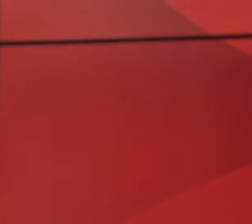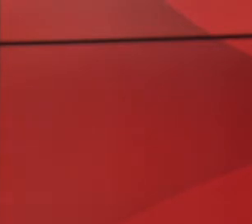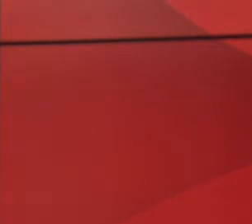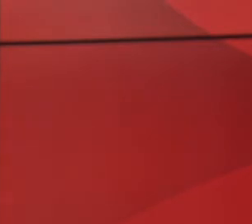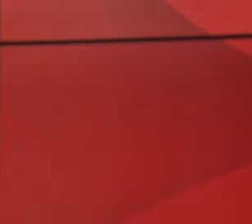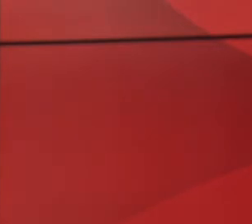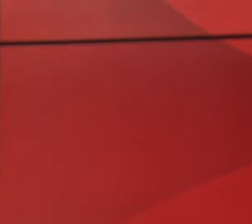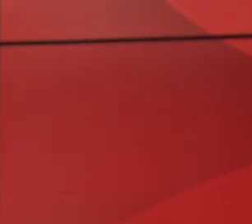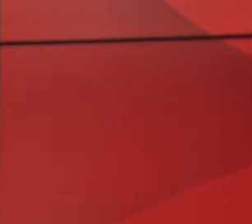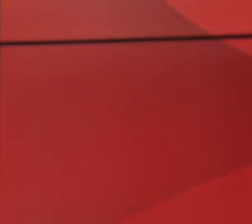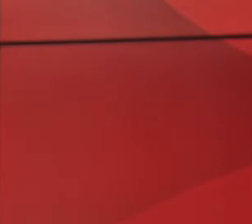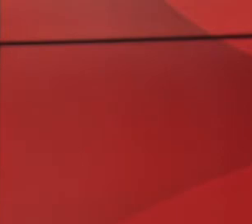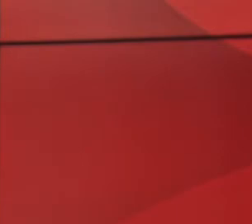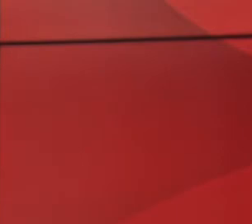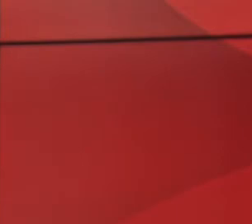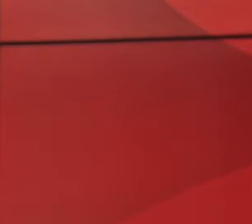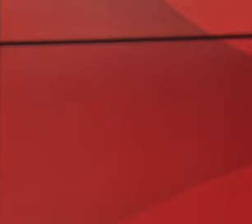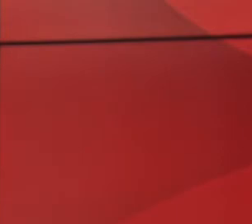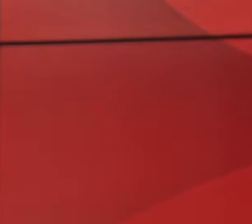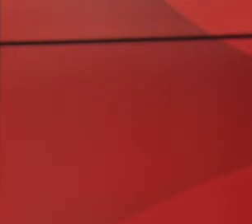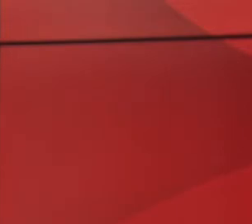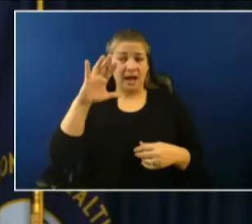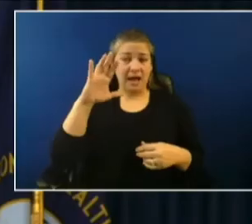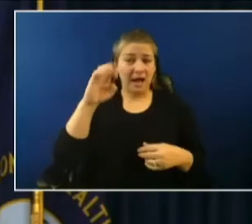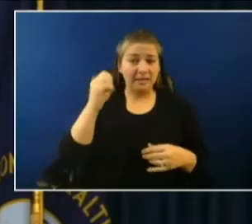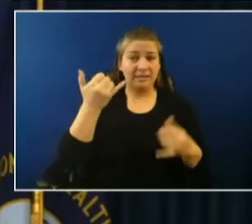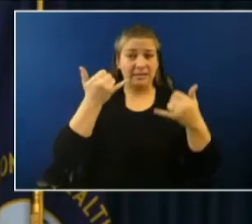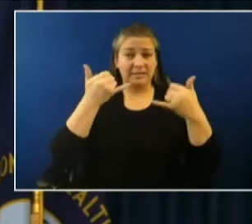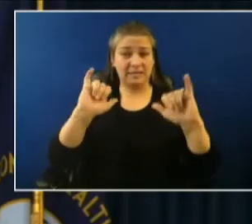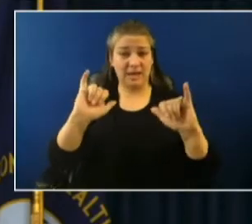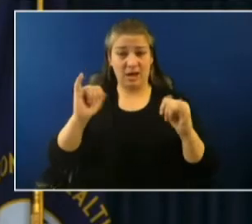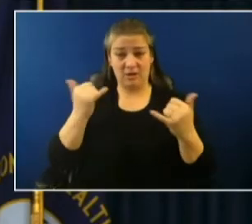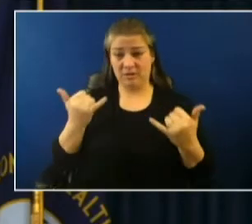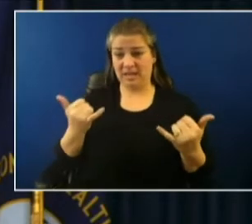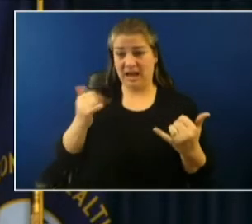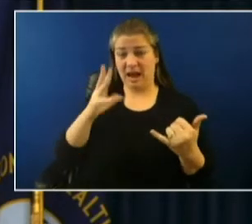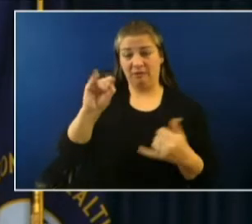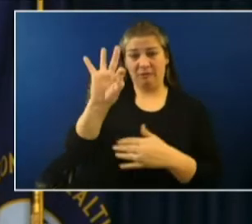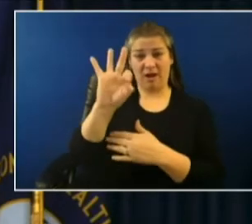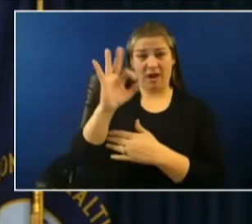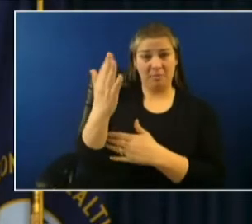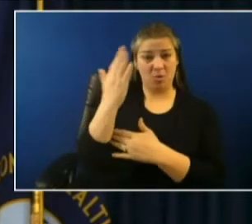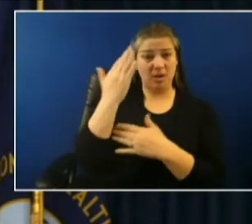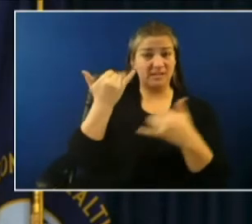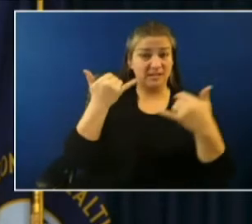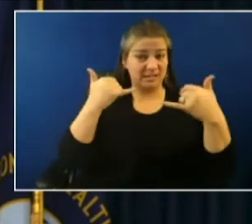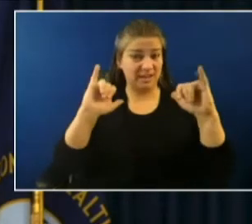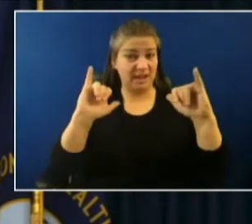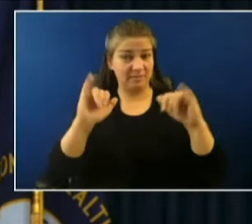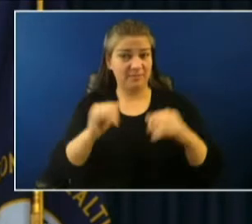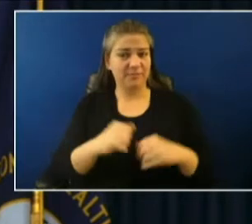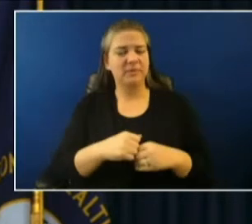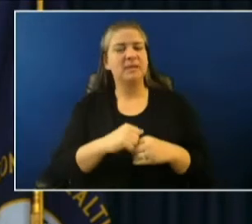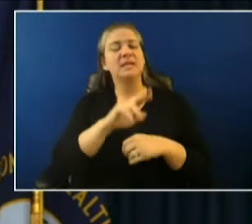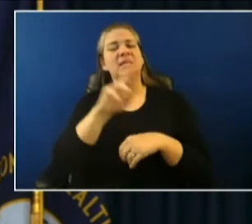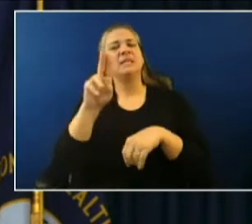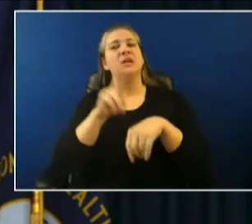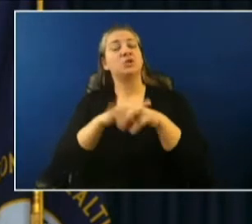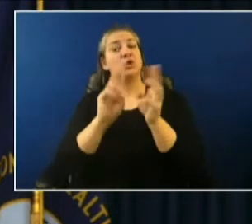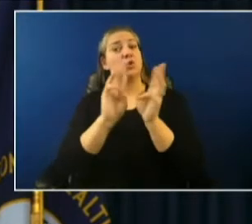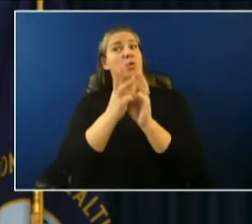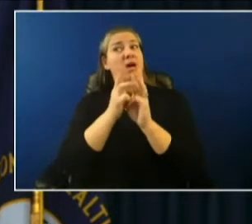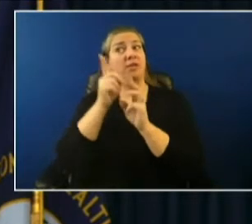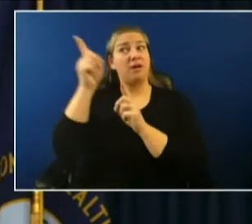emergency. Now let's go to Frankfurt and check in with the governor for today's update. According to the National Weather Service, freezing rain is already